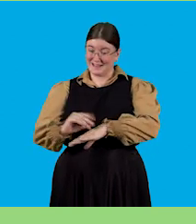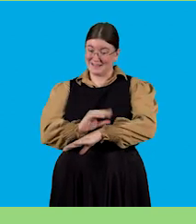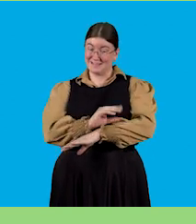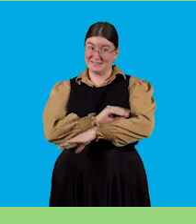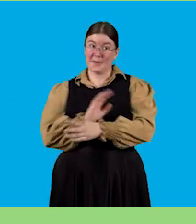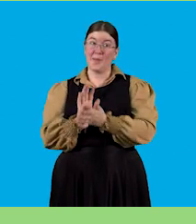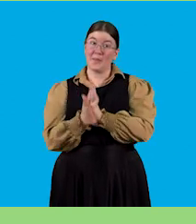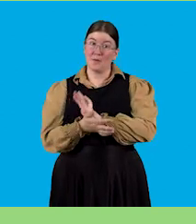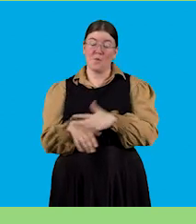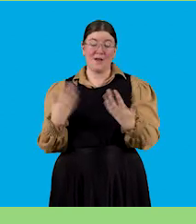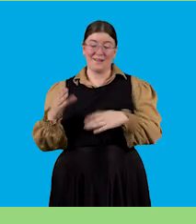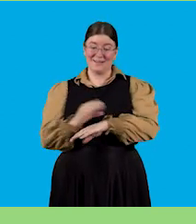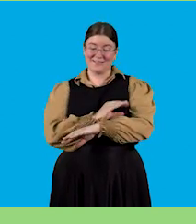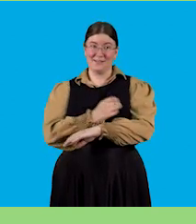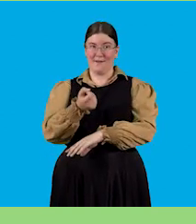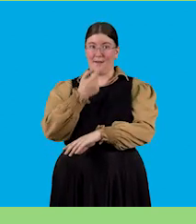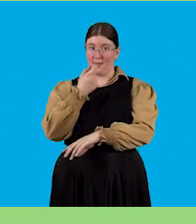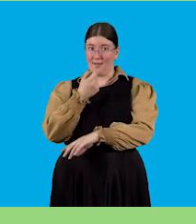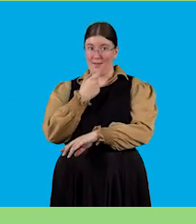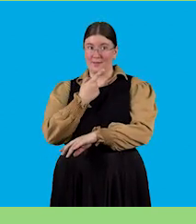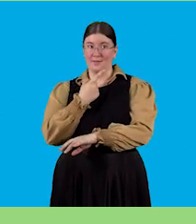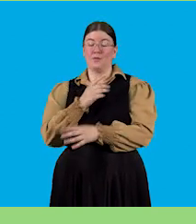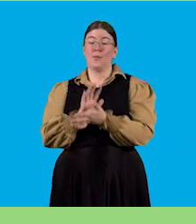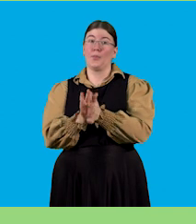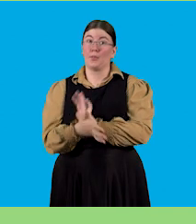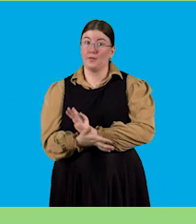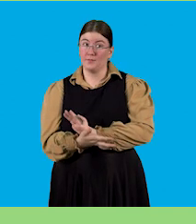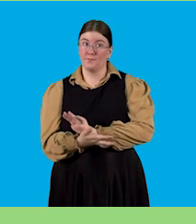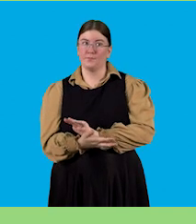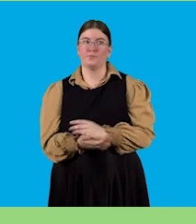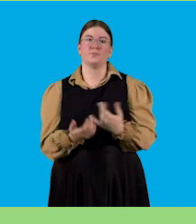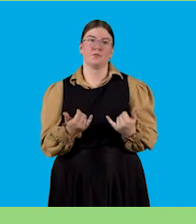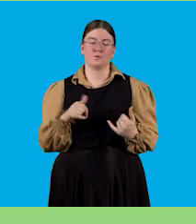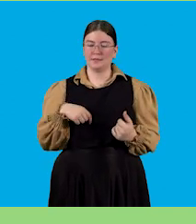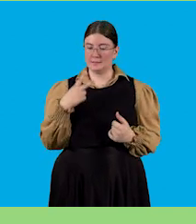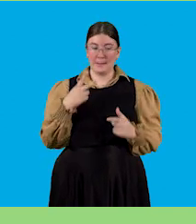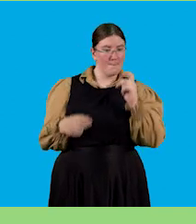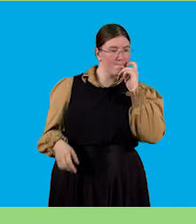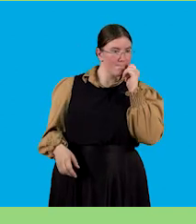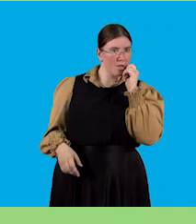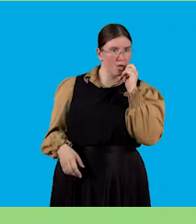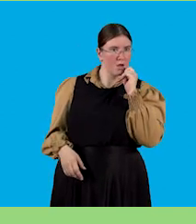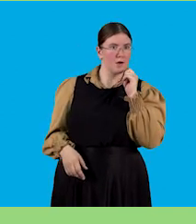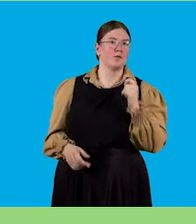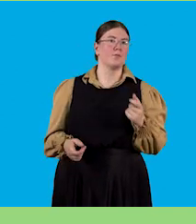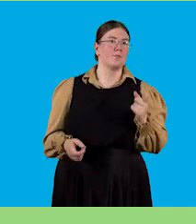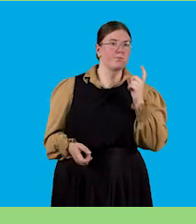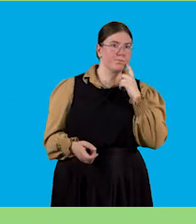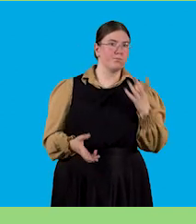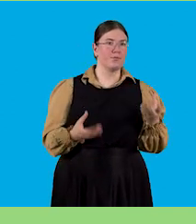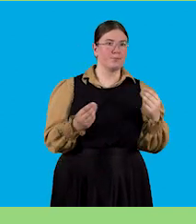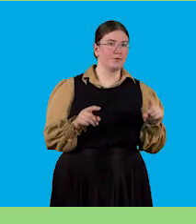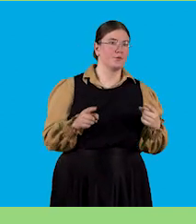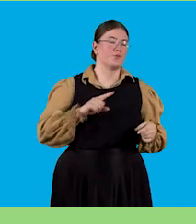damage related to cancer and its treatment. We are going to look at the causes of infertility in